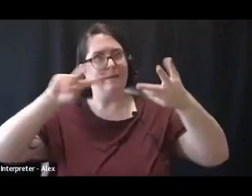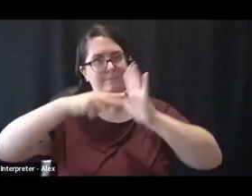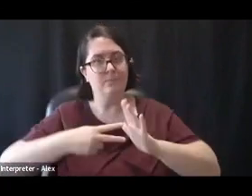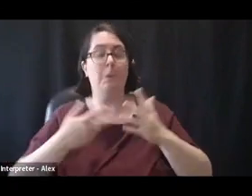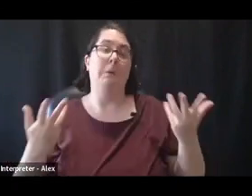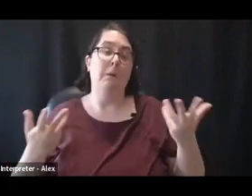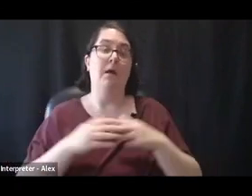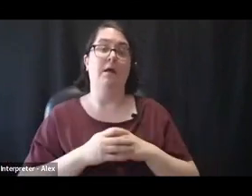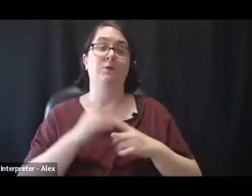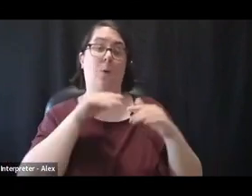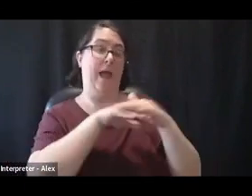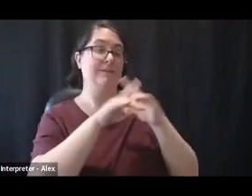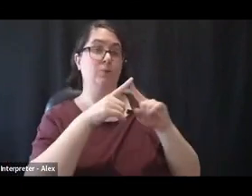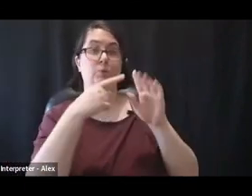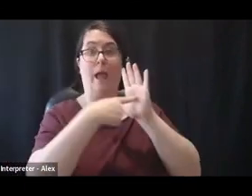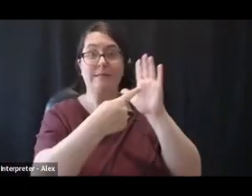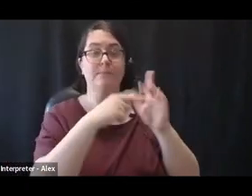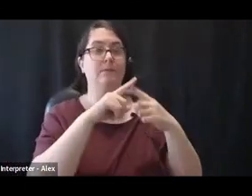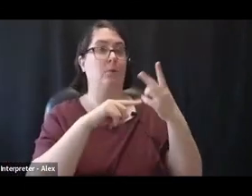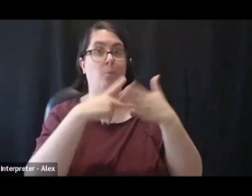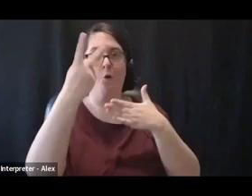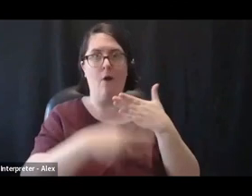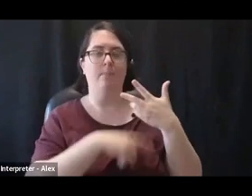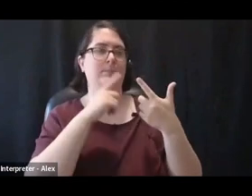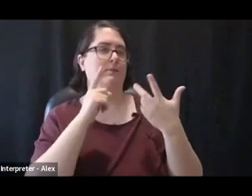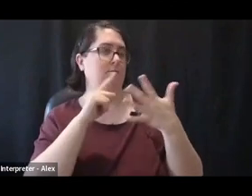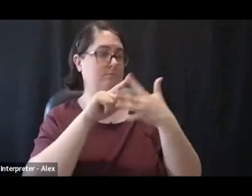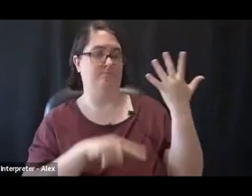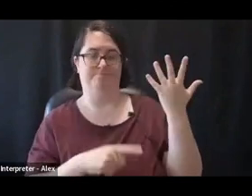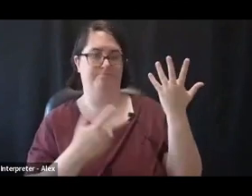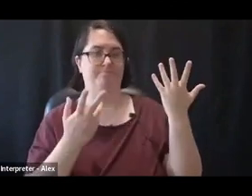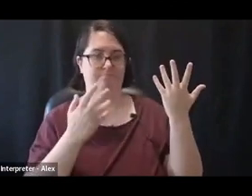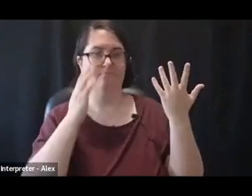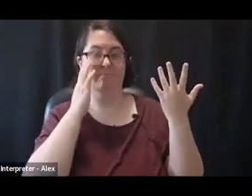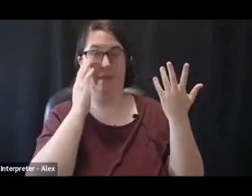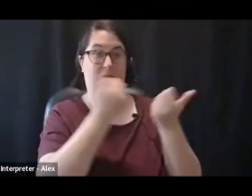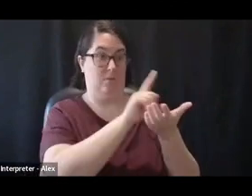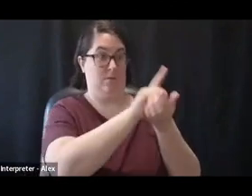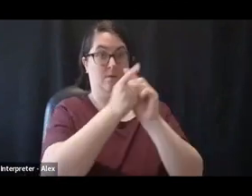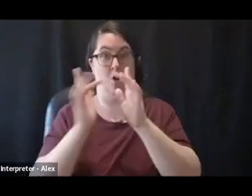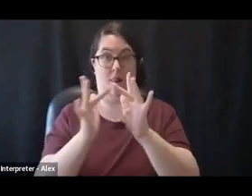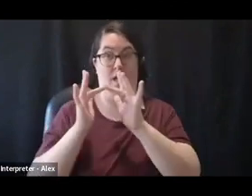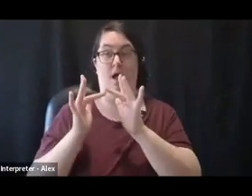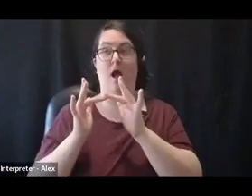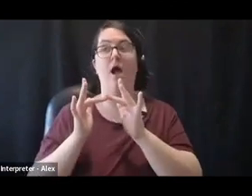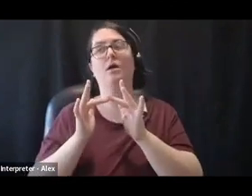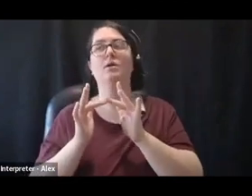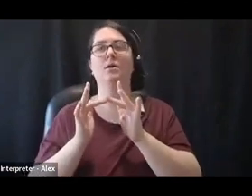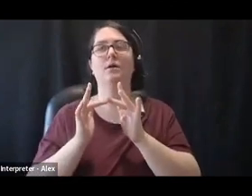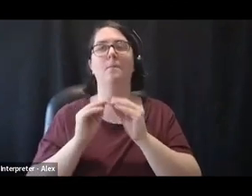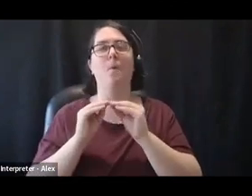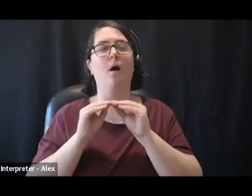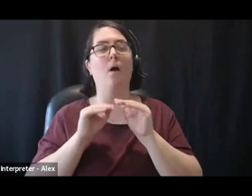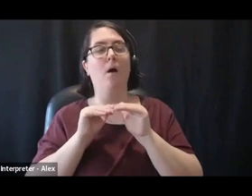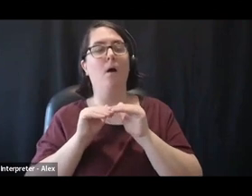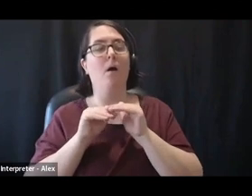to artistic exhibitions, programming, everything like that online really allows that sort of spark of entry to